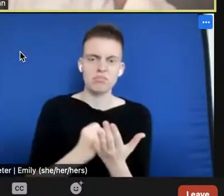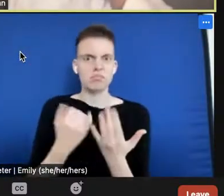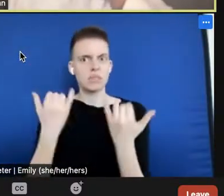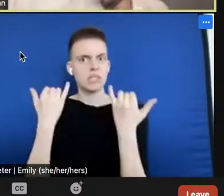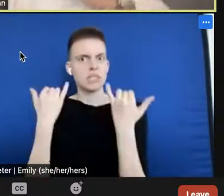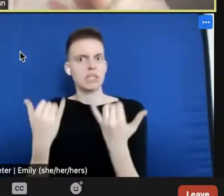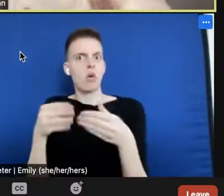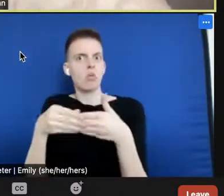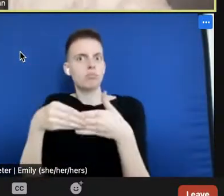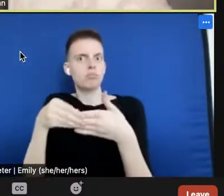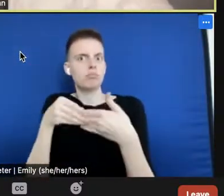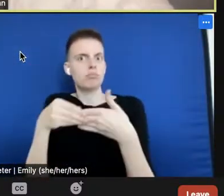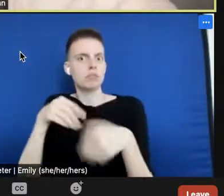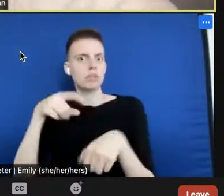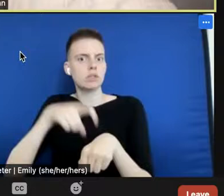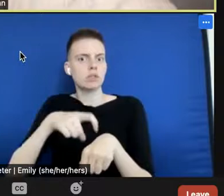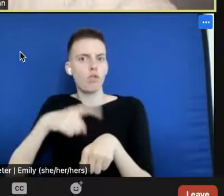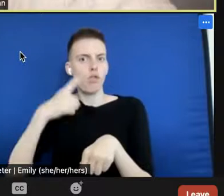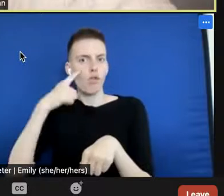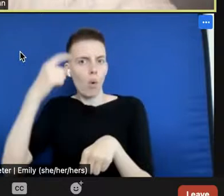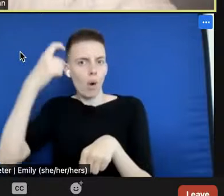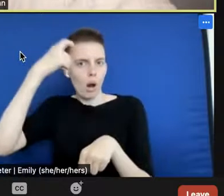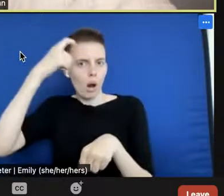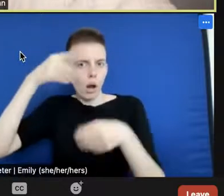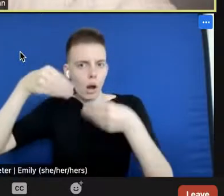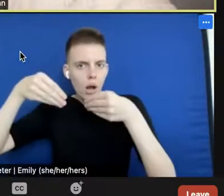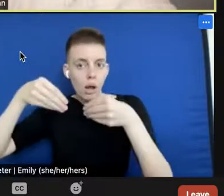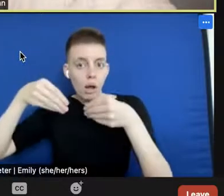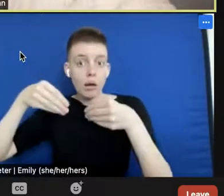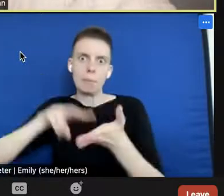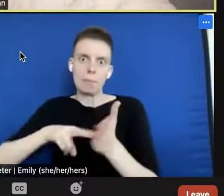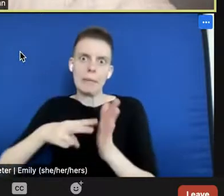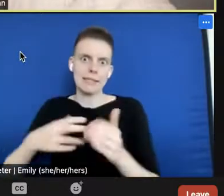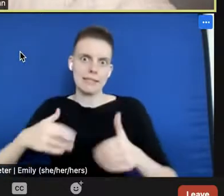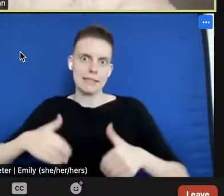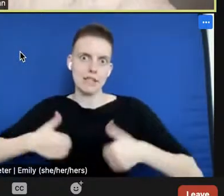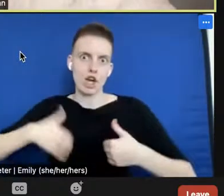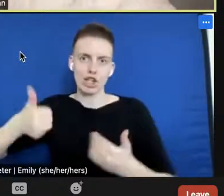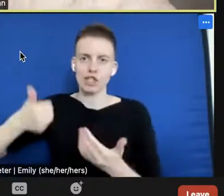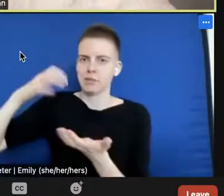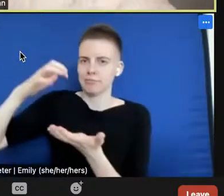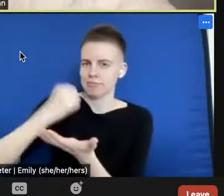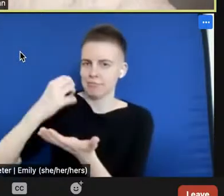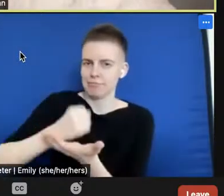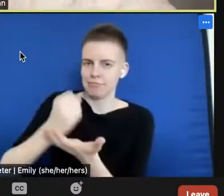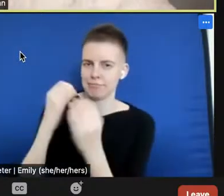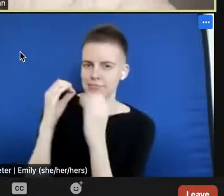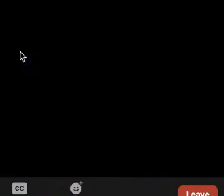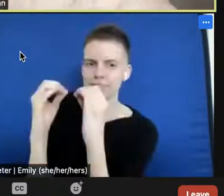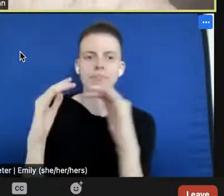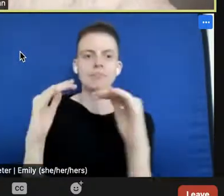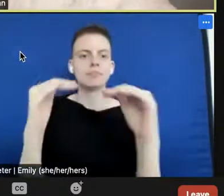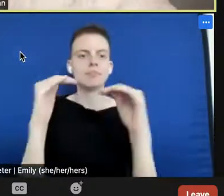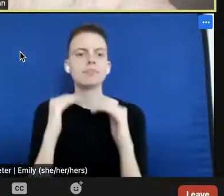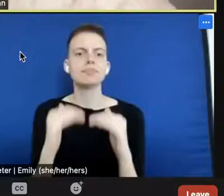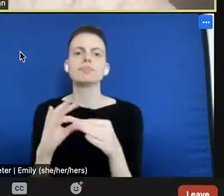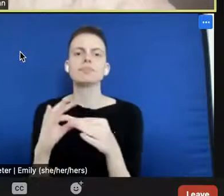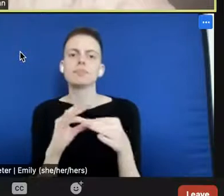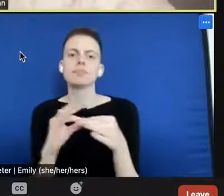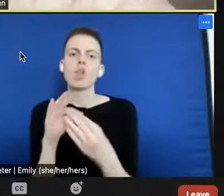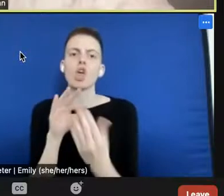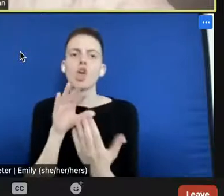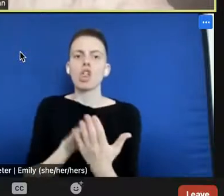know younger is better. We want to think about relationships between learning modalities viewed as dynamic